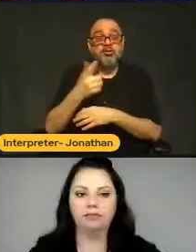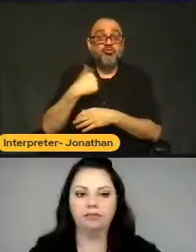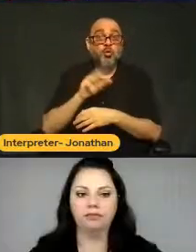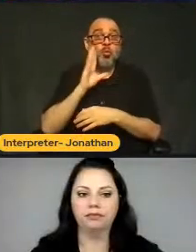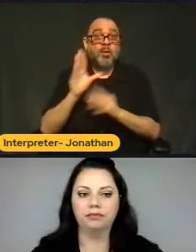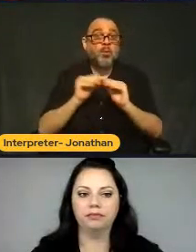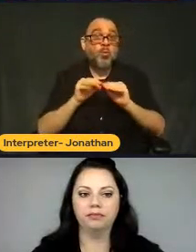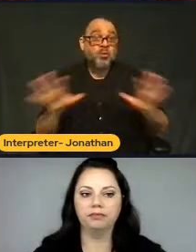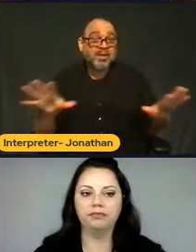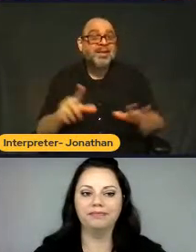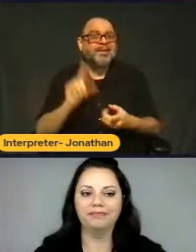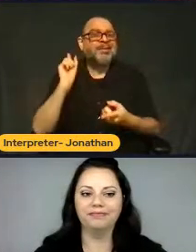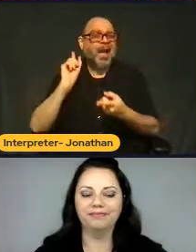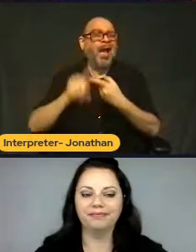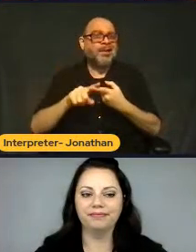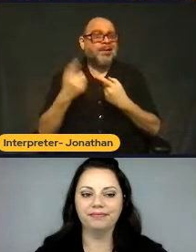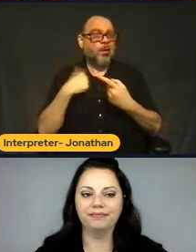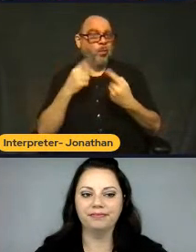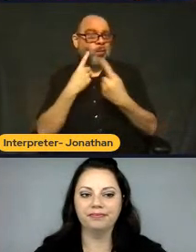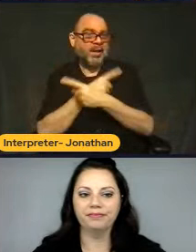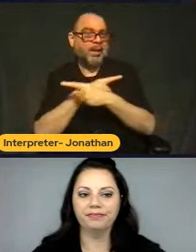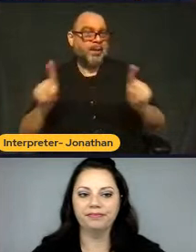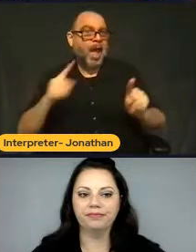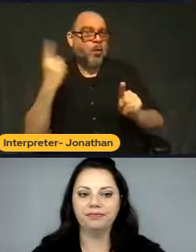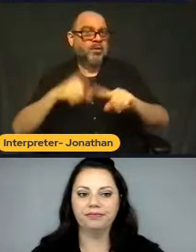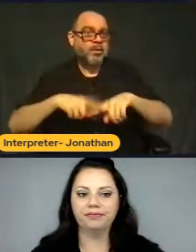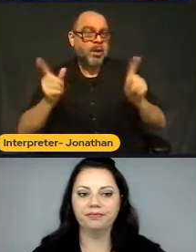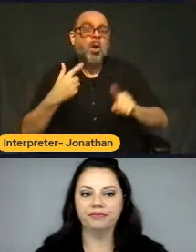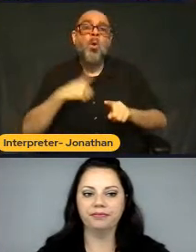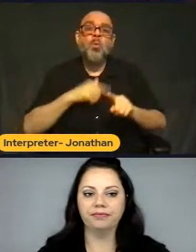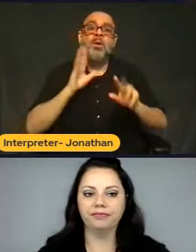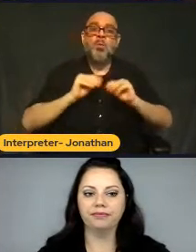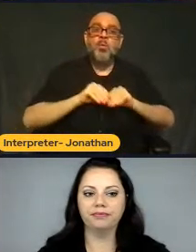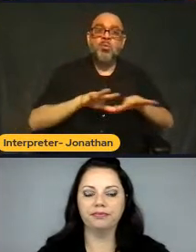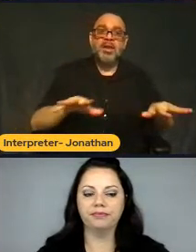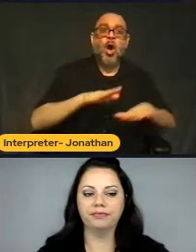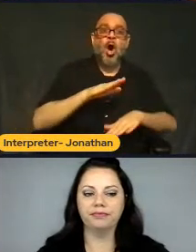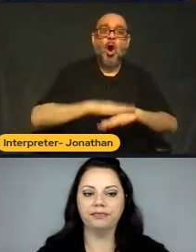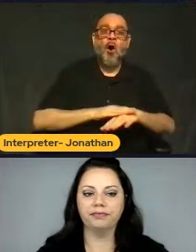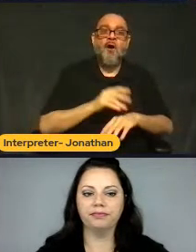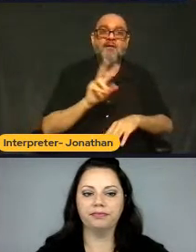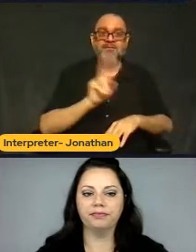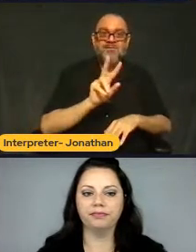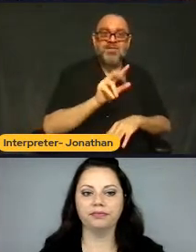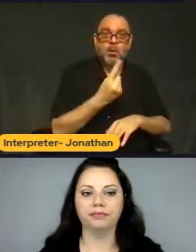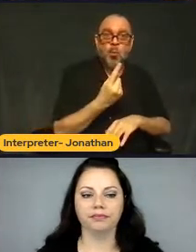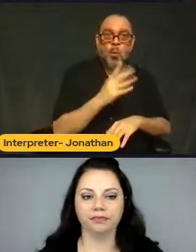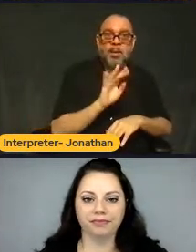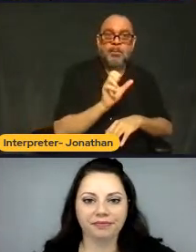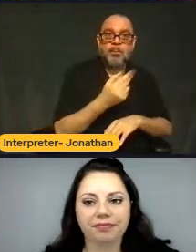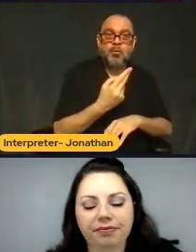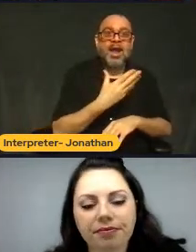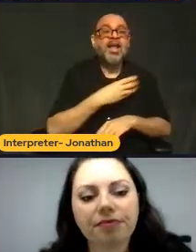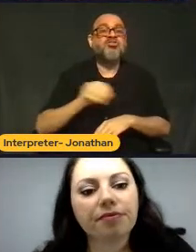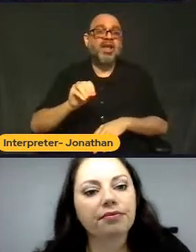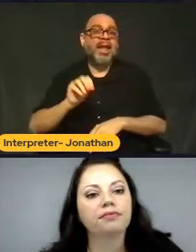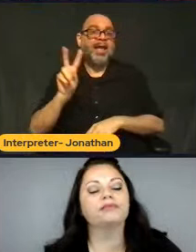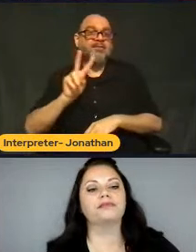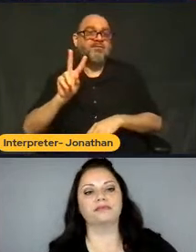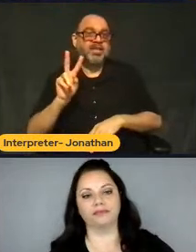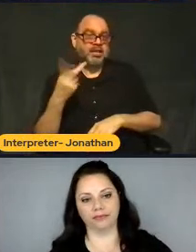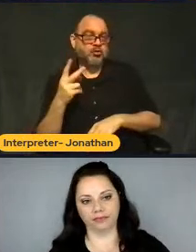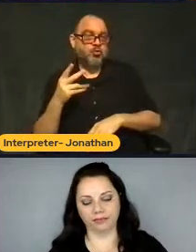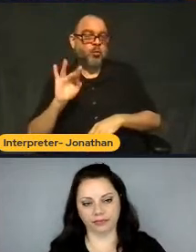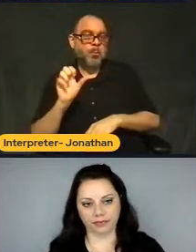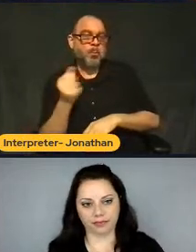announce differently is going to be released both on the V1 branch and the V2 branch. Our main development is still